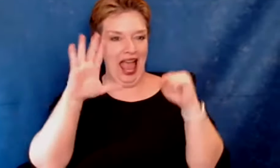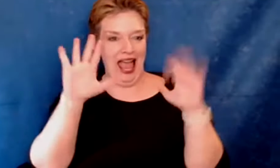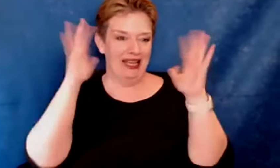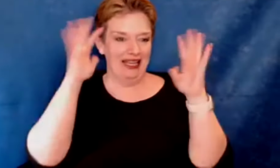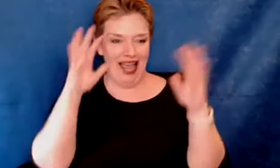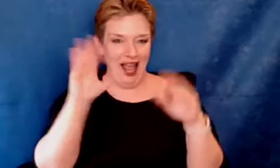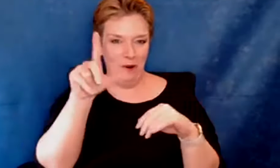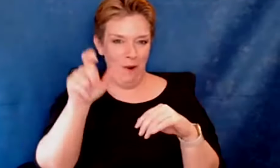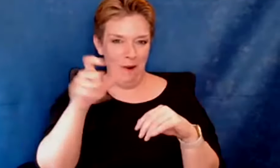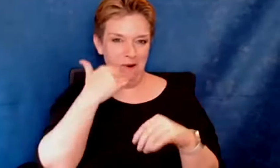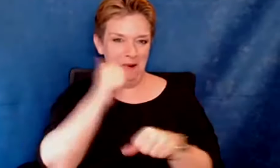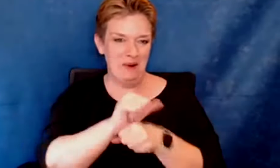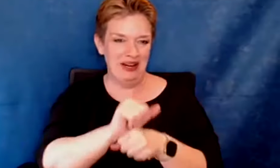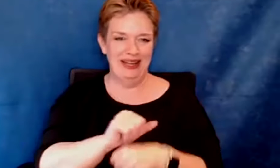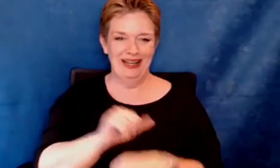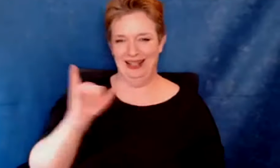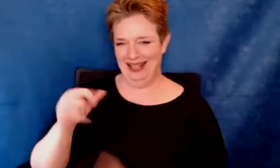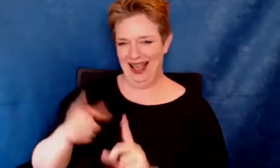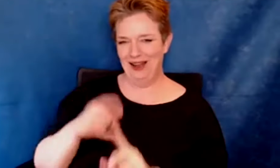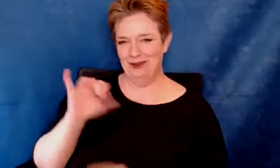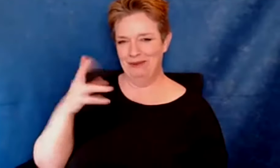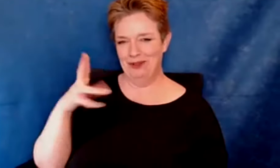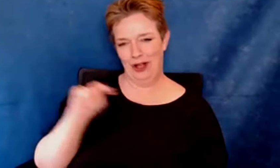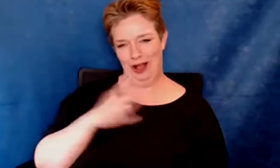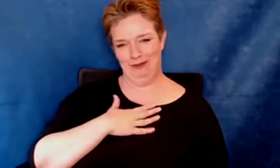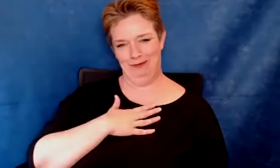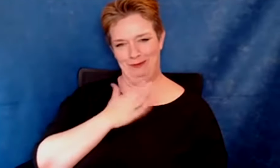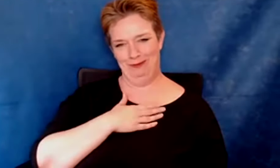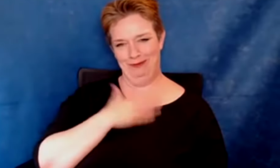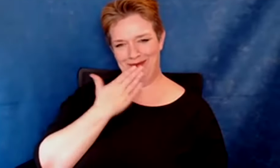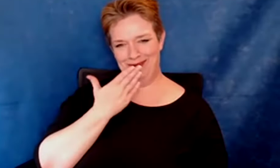you. I think I saw that from John Conti. Thank you, John.